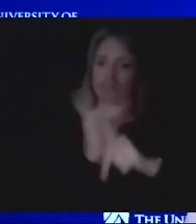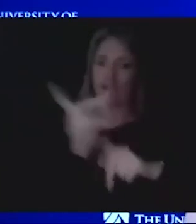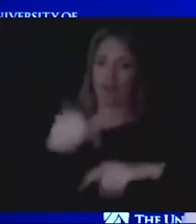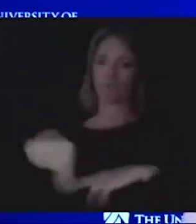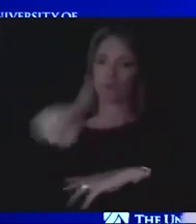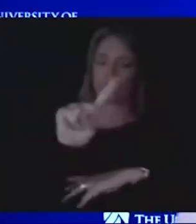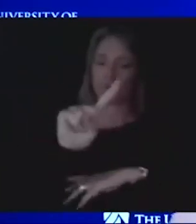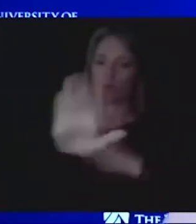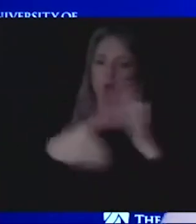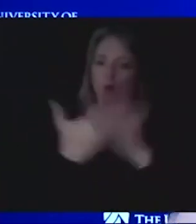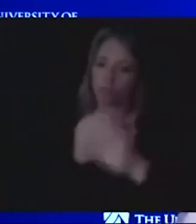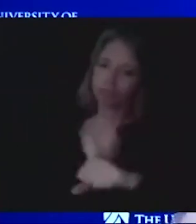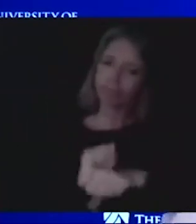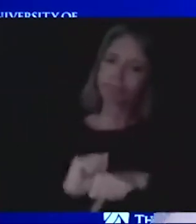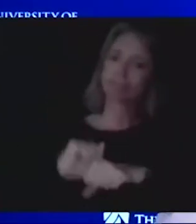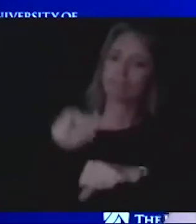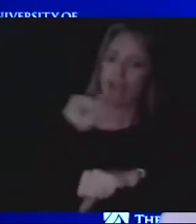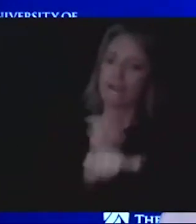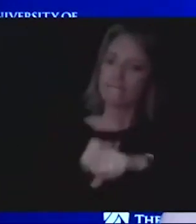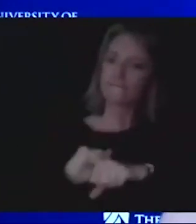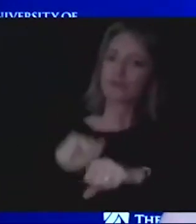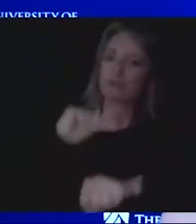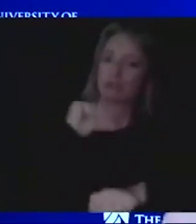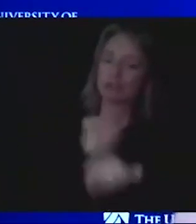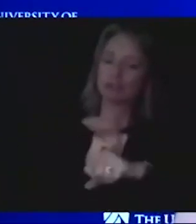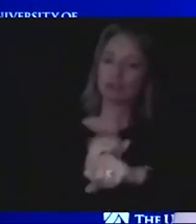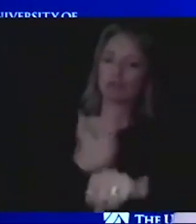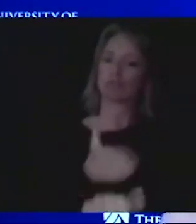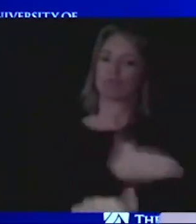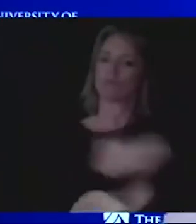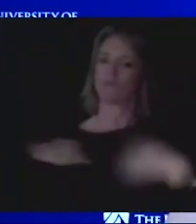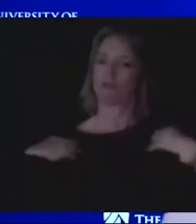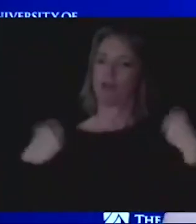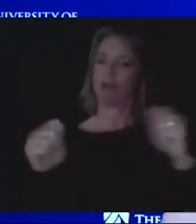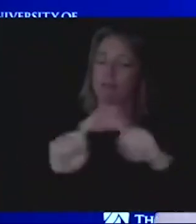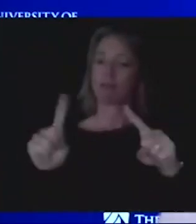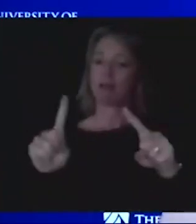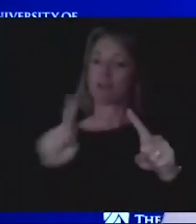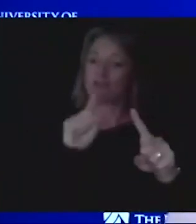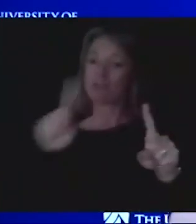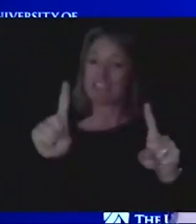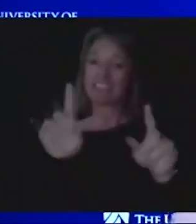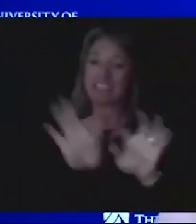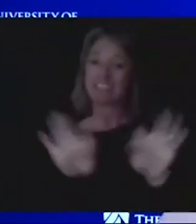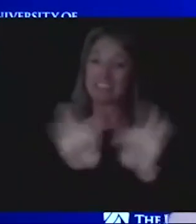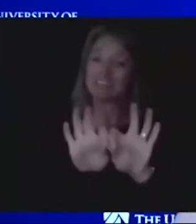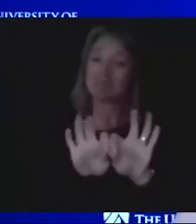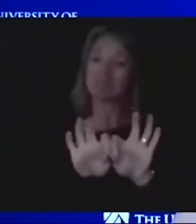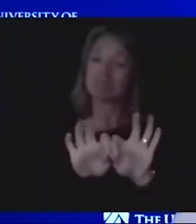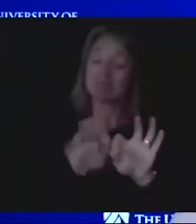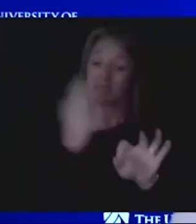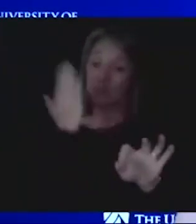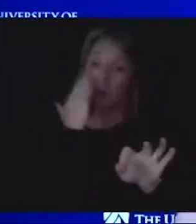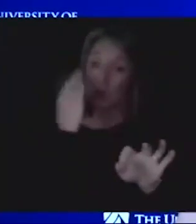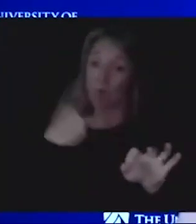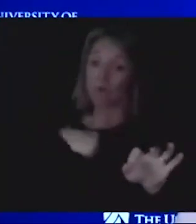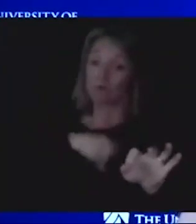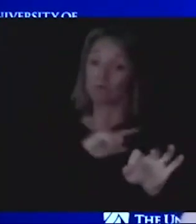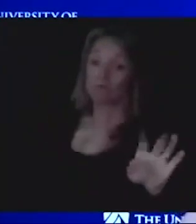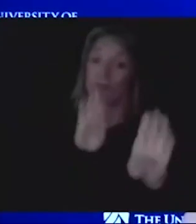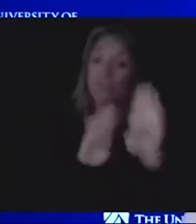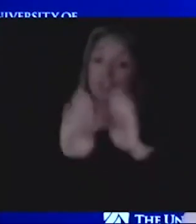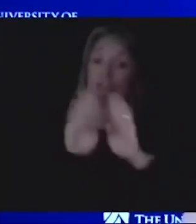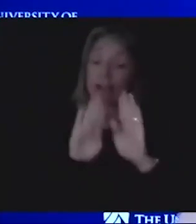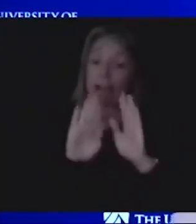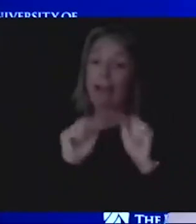can to getting you better. But the overall umbrella is frustrating. We are how many months into this pandemic now? How many months